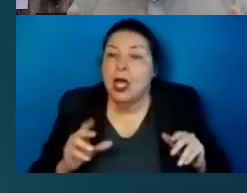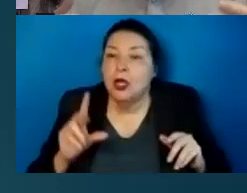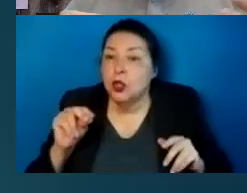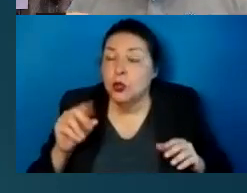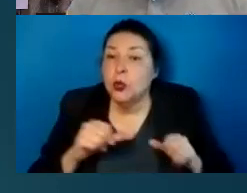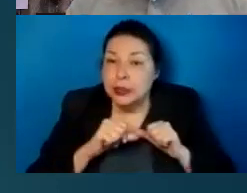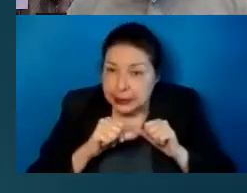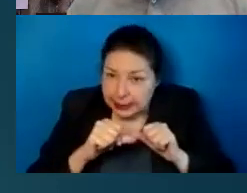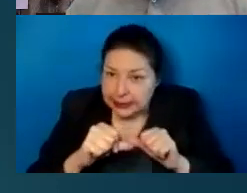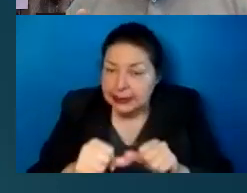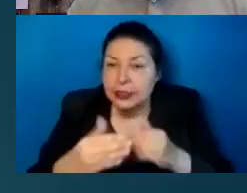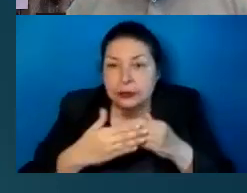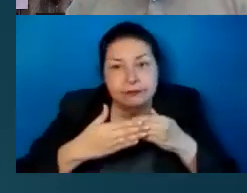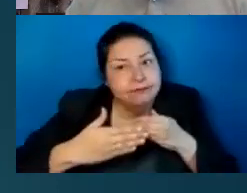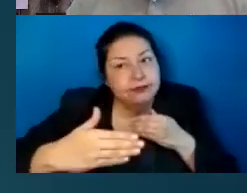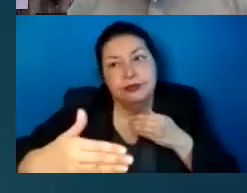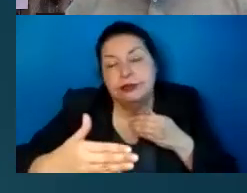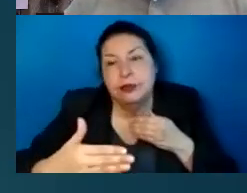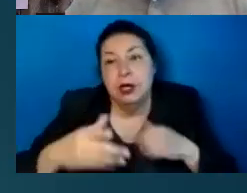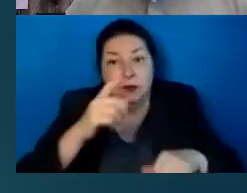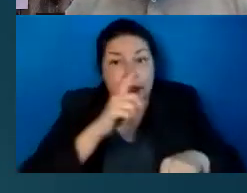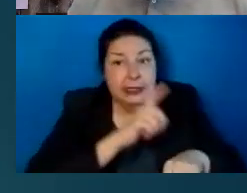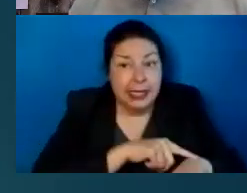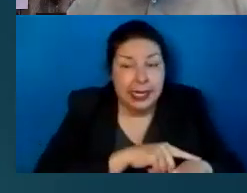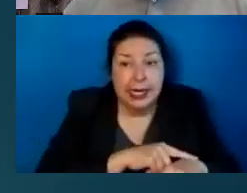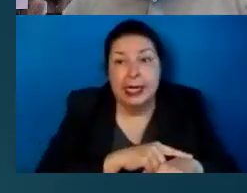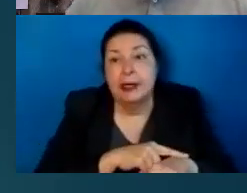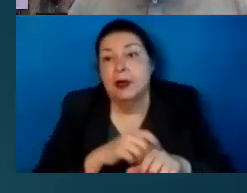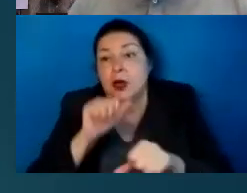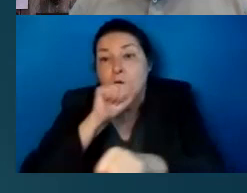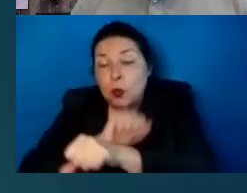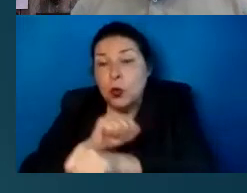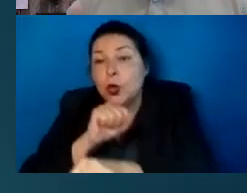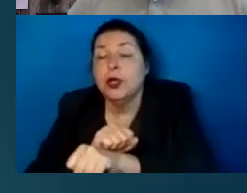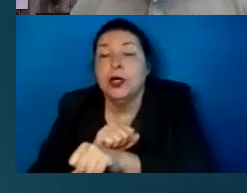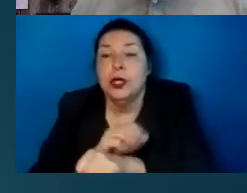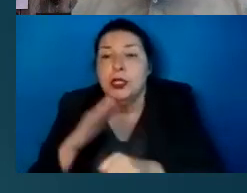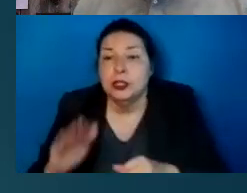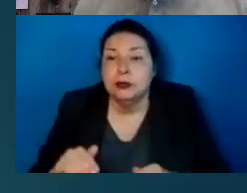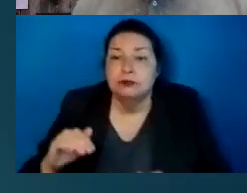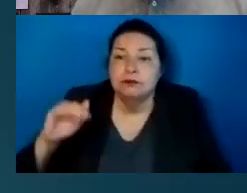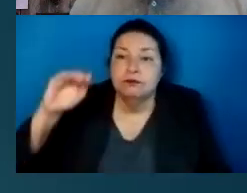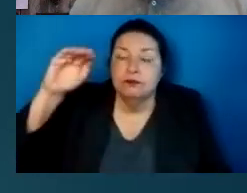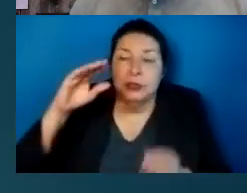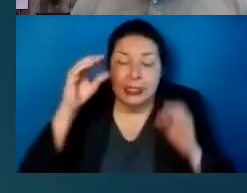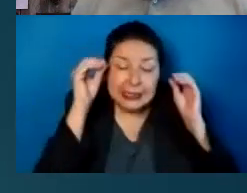continual time, effort, and maintenance into that child, into rearing them up, teaching